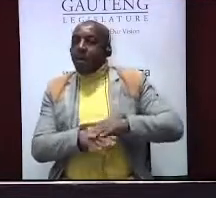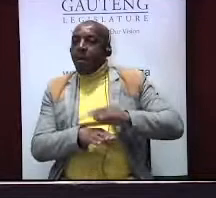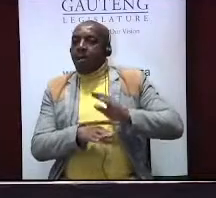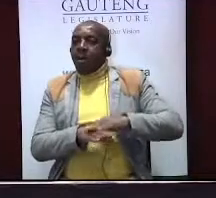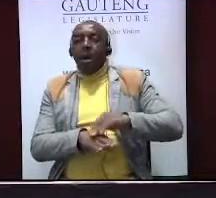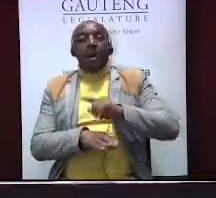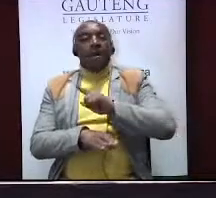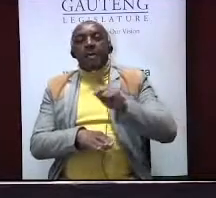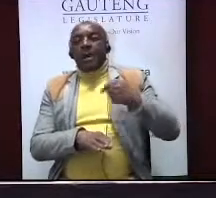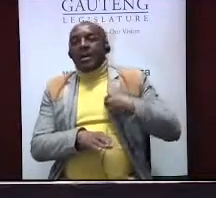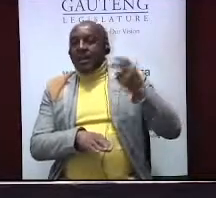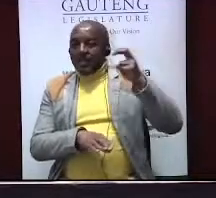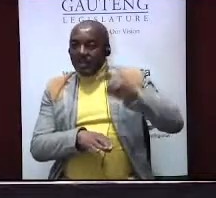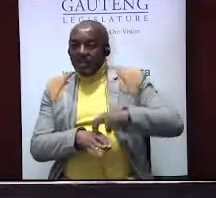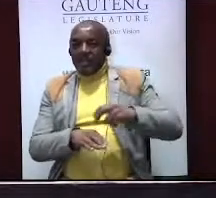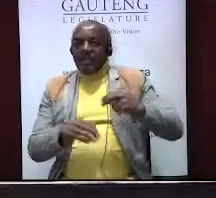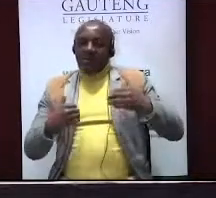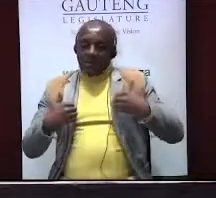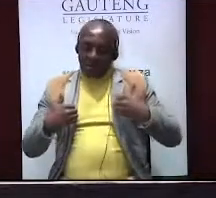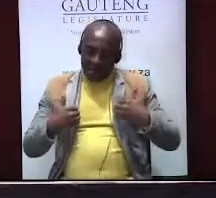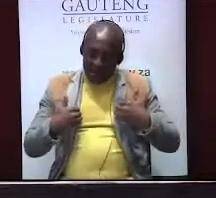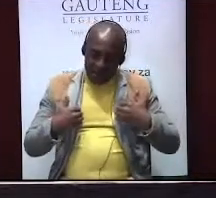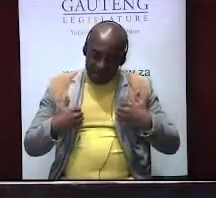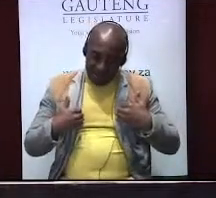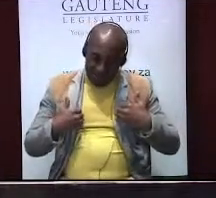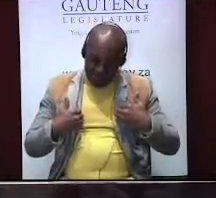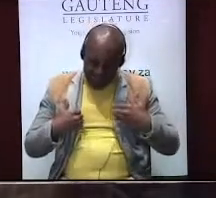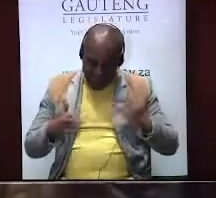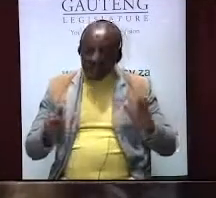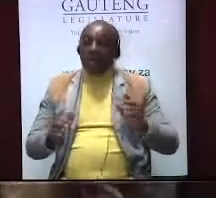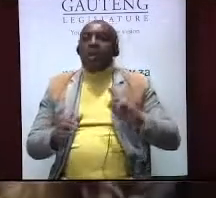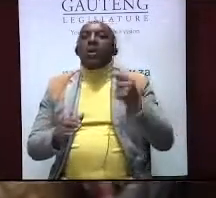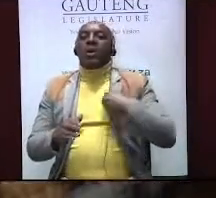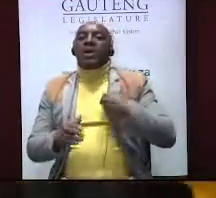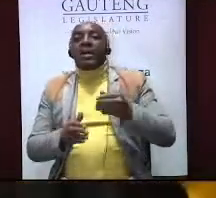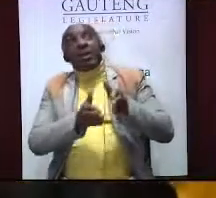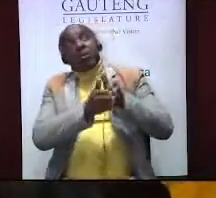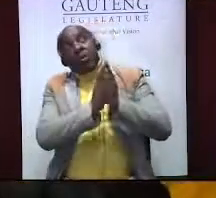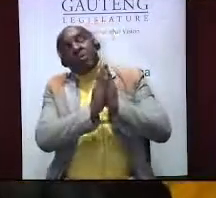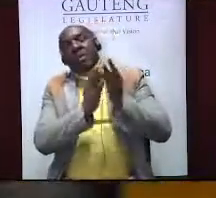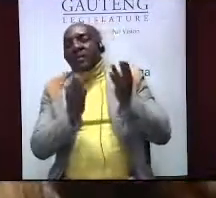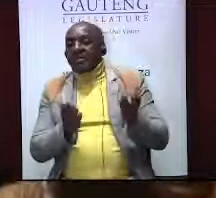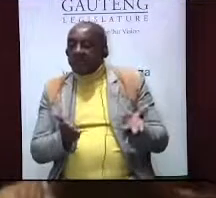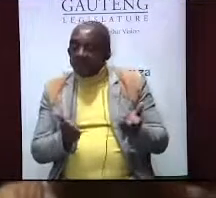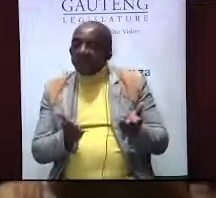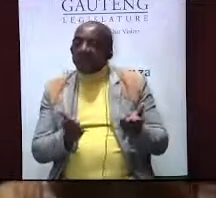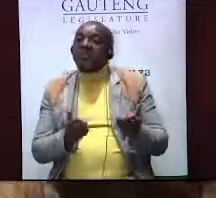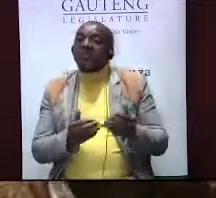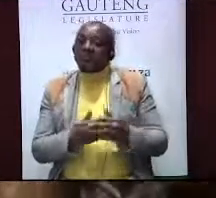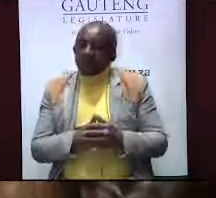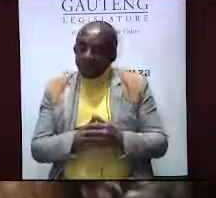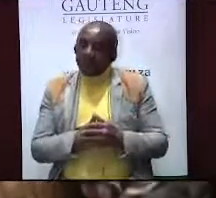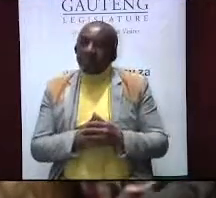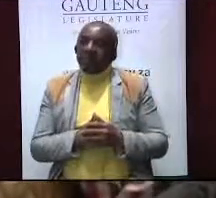yana. Ke ba ka tsela kee mama Hobbs are we are